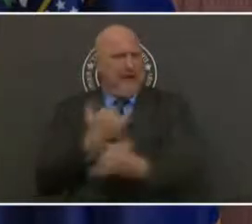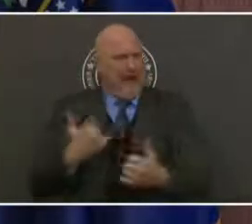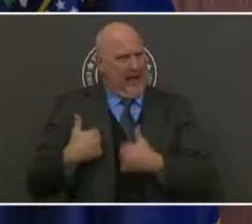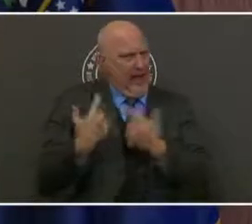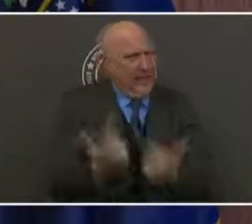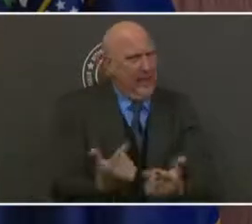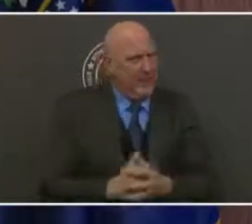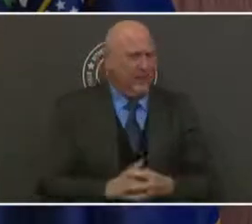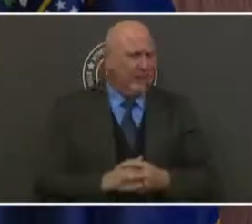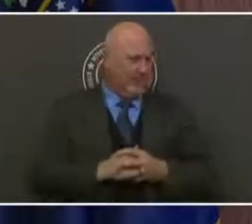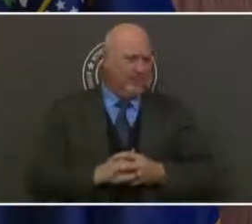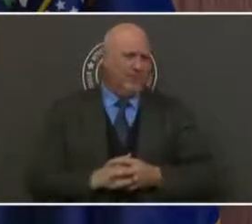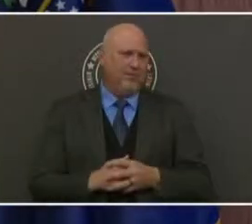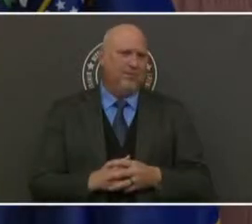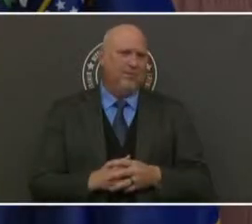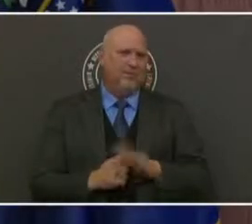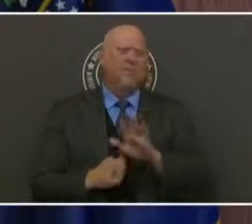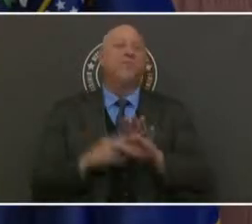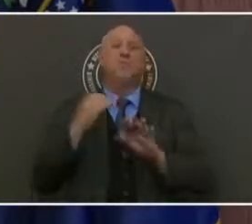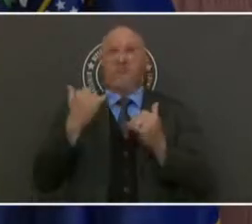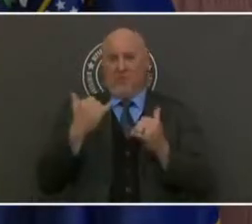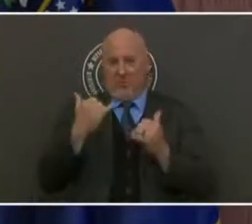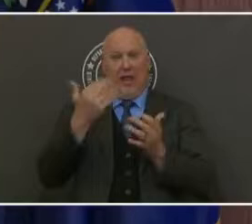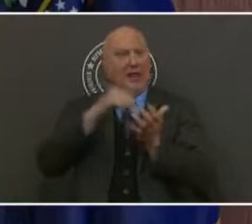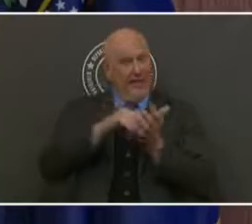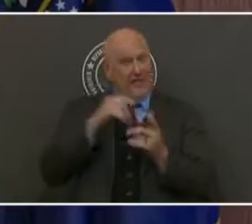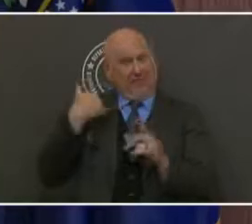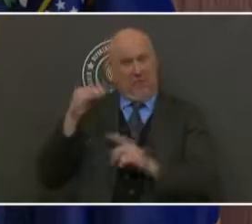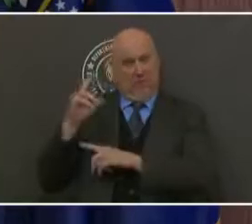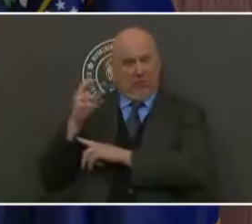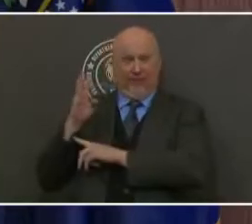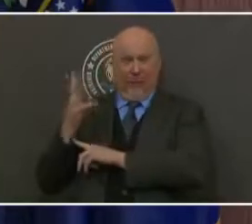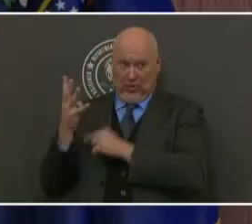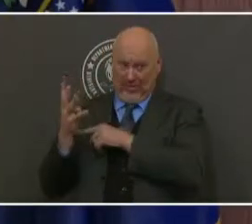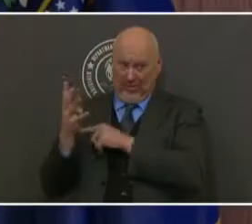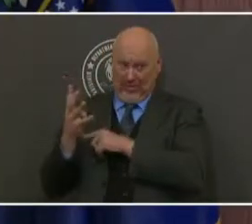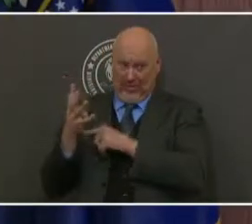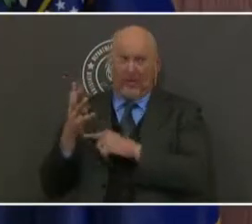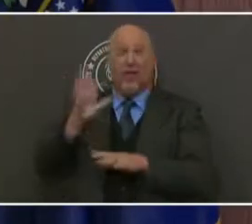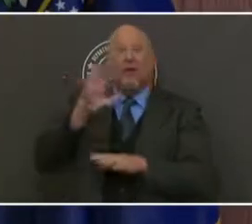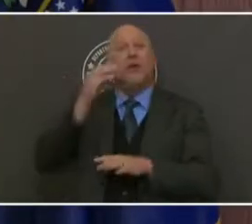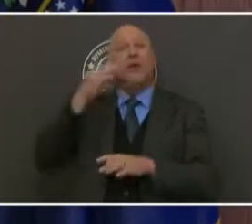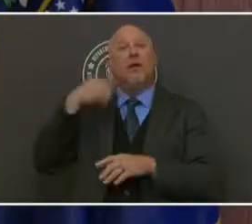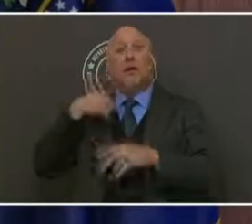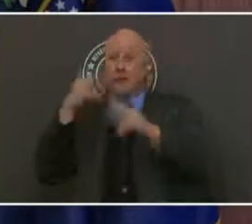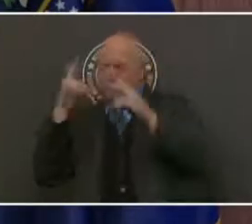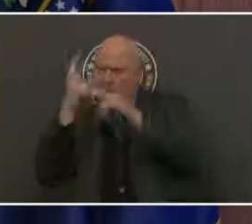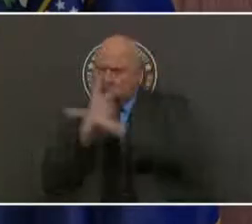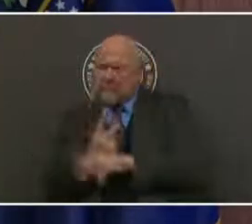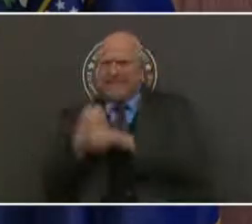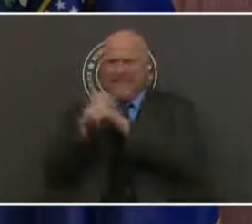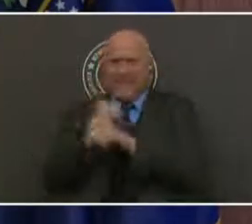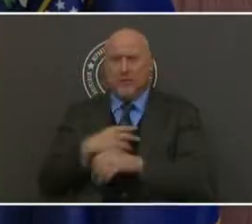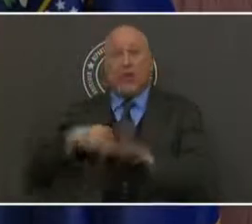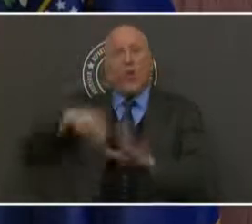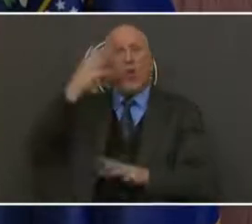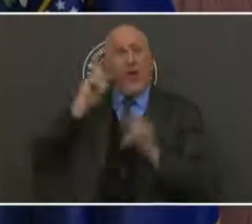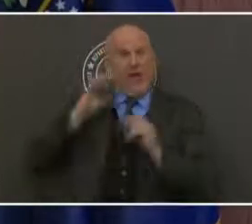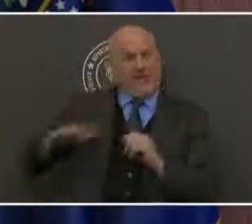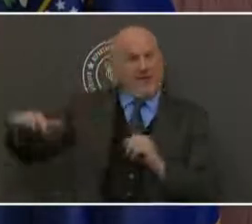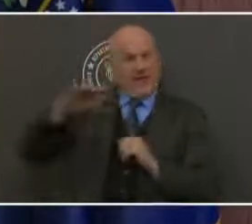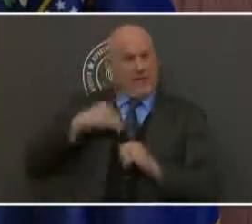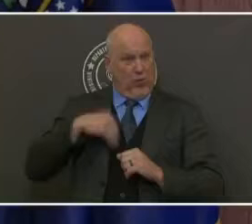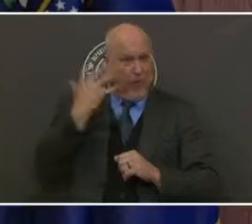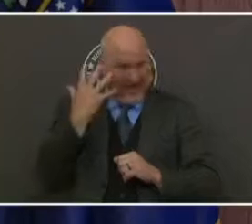white and Caucasians have increased vaccinations at 262%. So again, across the board, we are just seeing